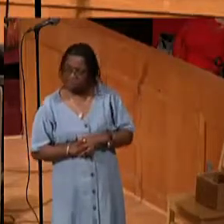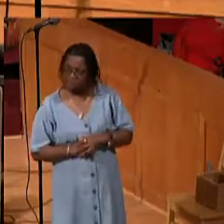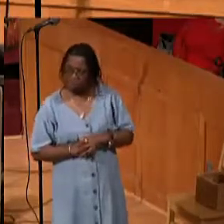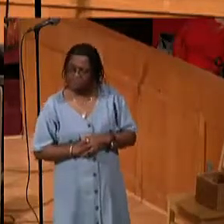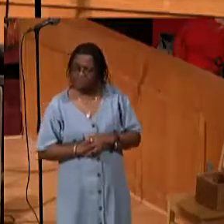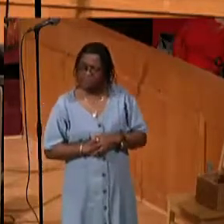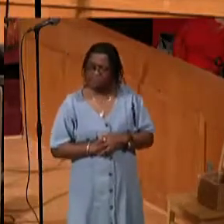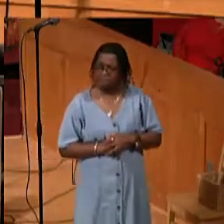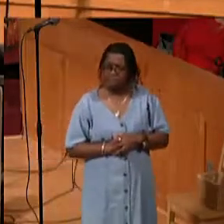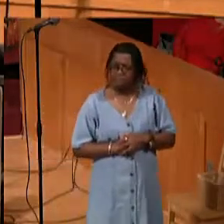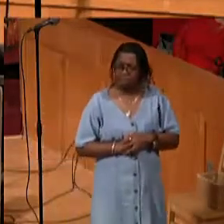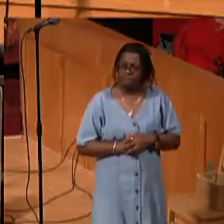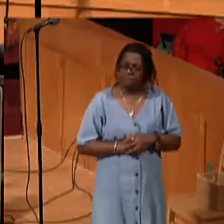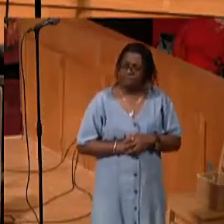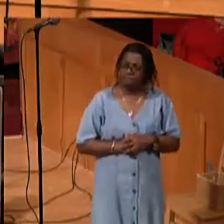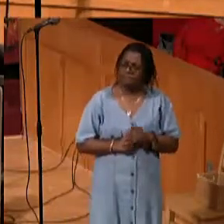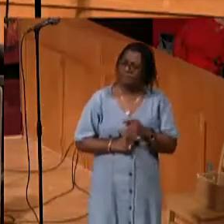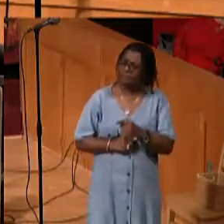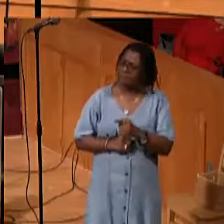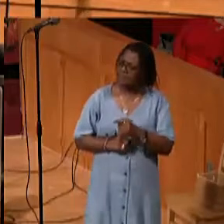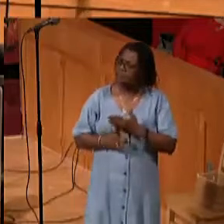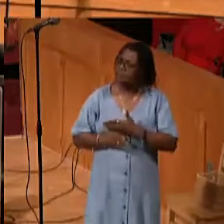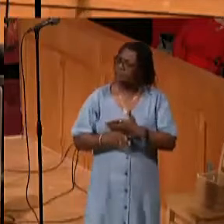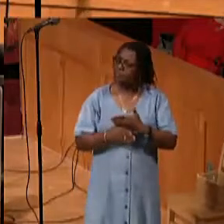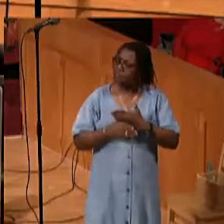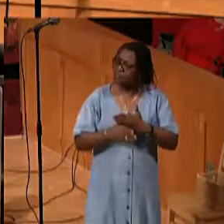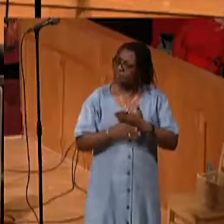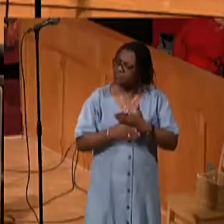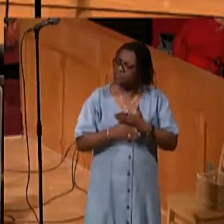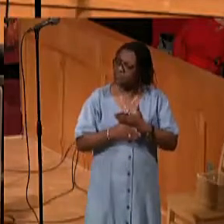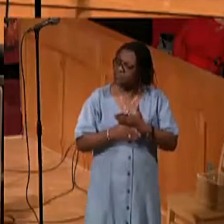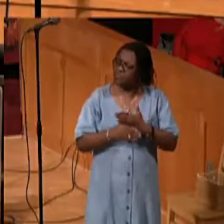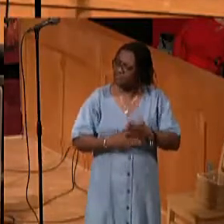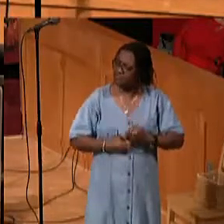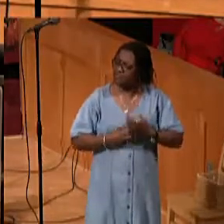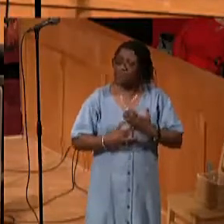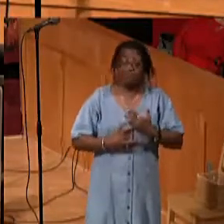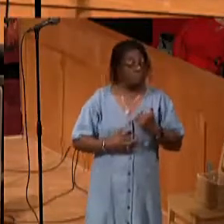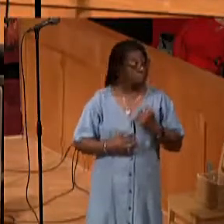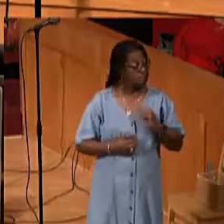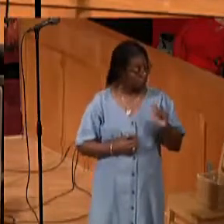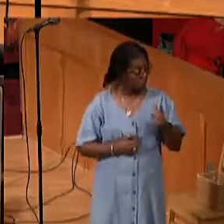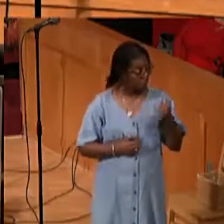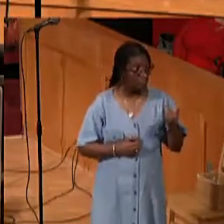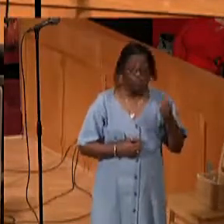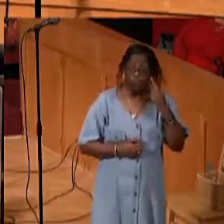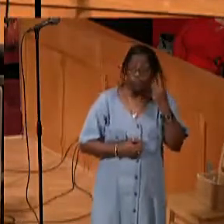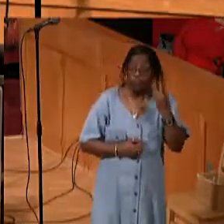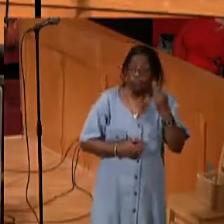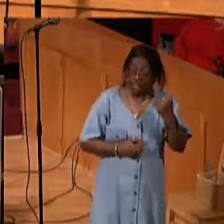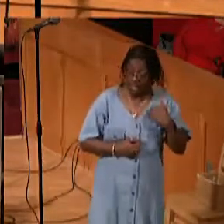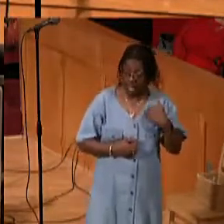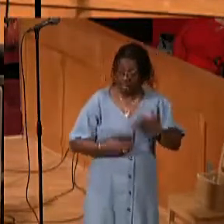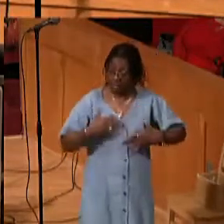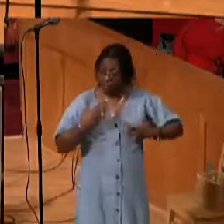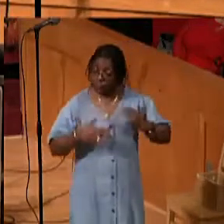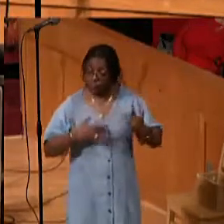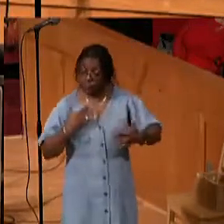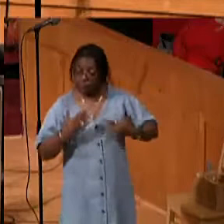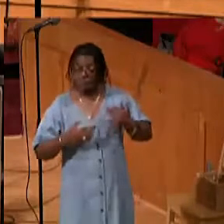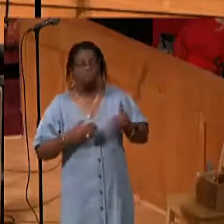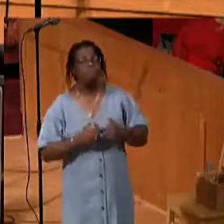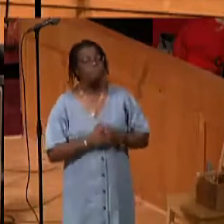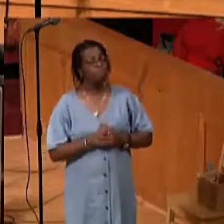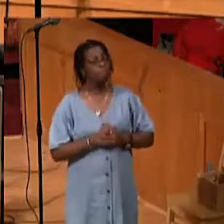that expression. Amen. She shares with us. Amen. Another reason she has joy is, watch this, she mentions what God